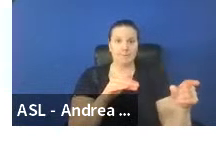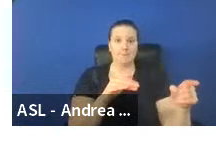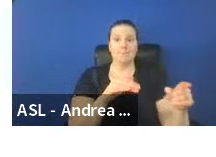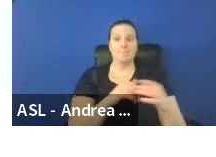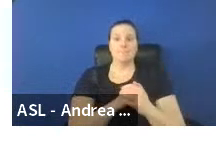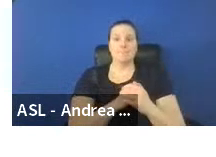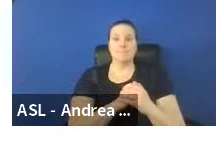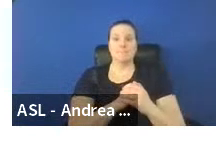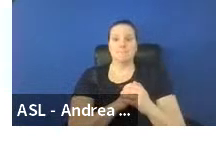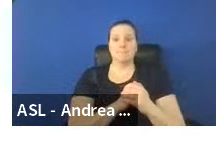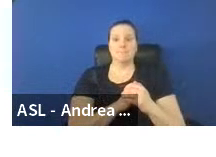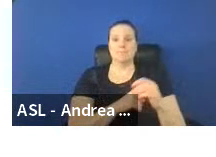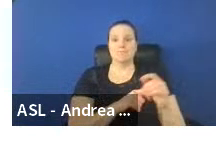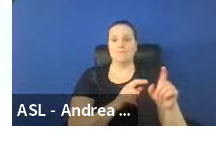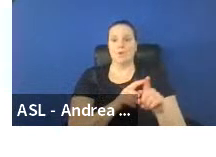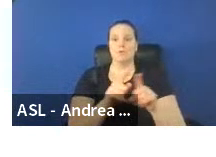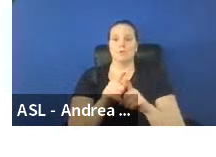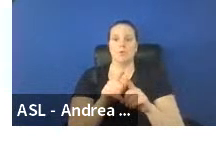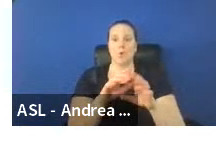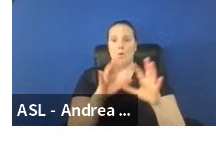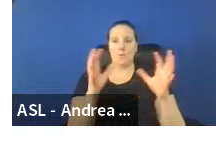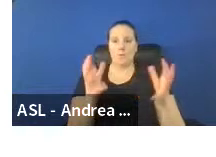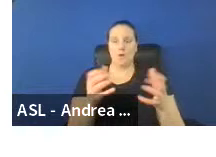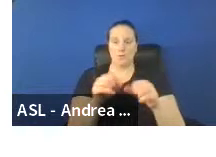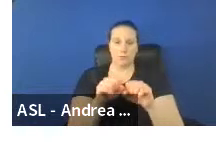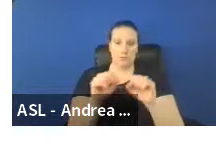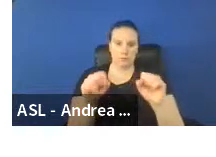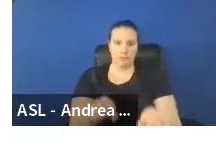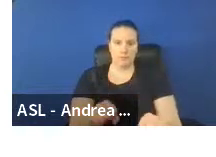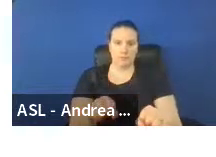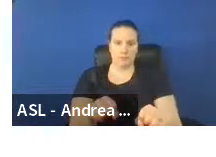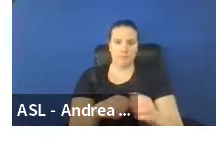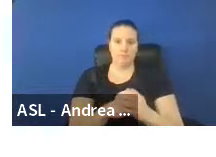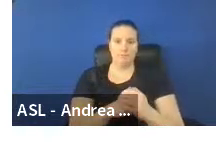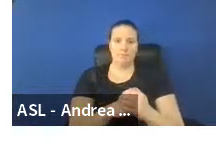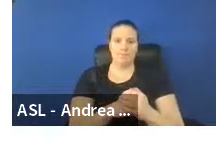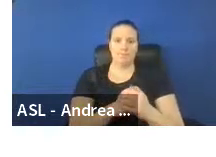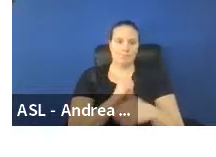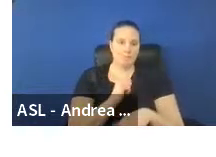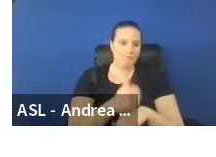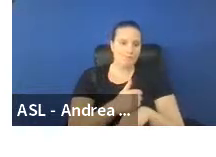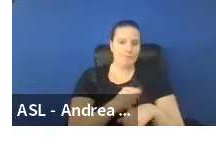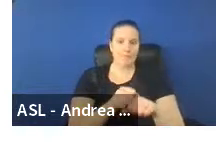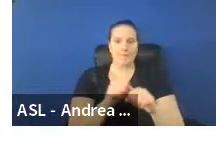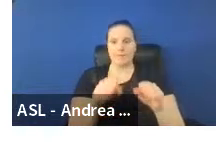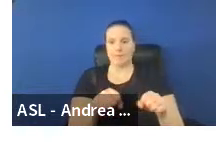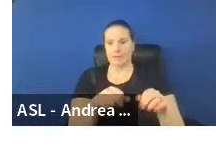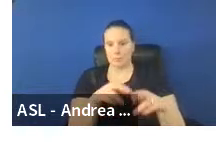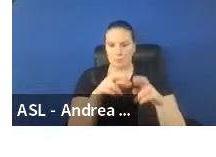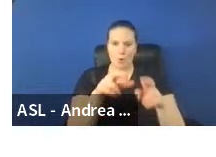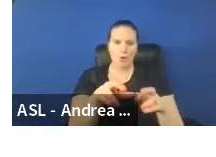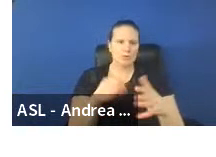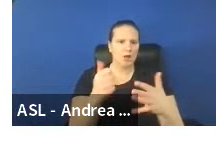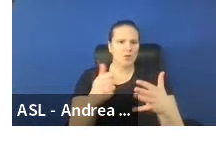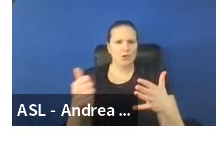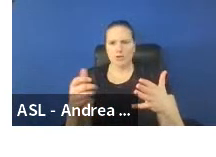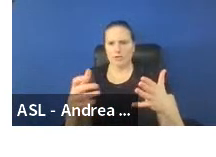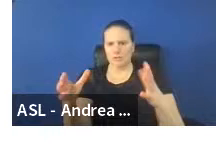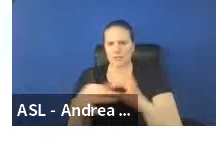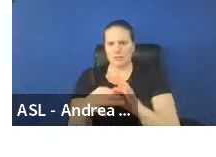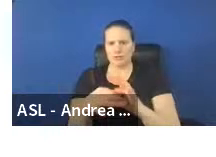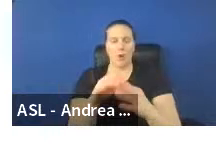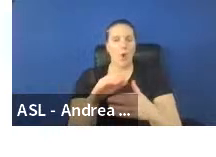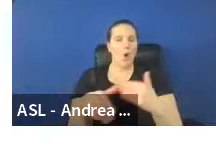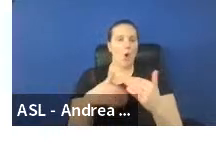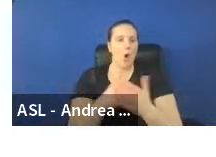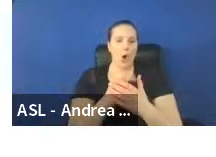be making, as well as the overall system, so the existing transit system, the roads, other things that connect, they're